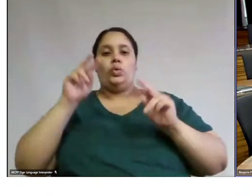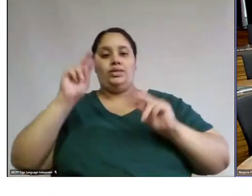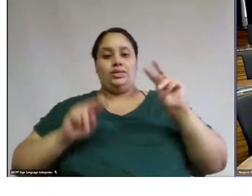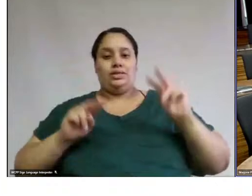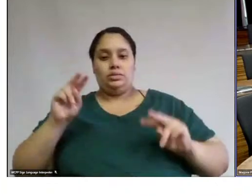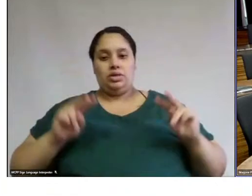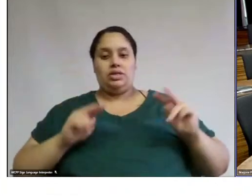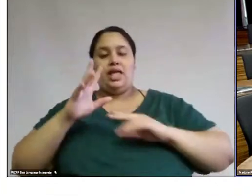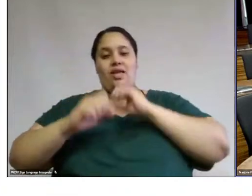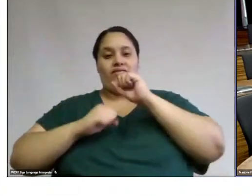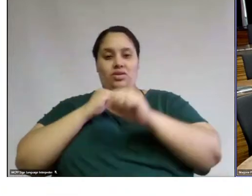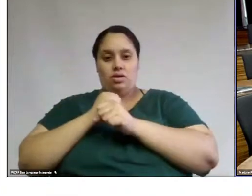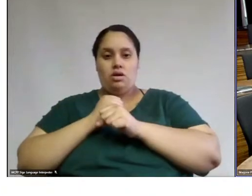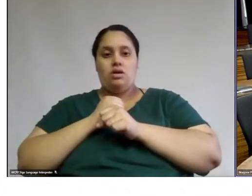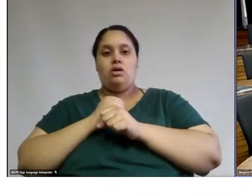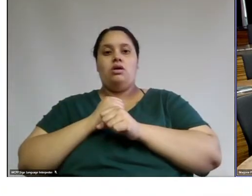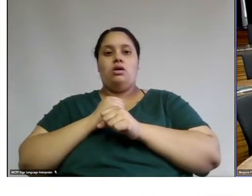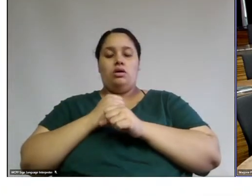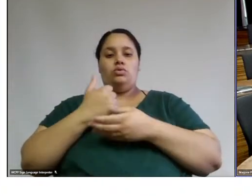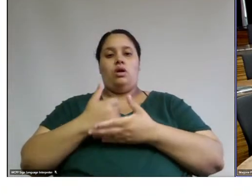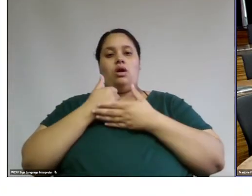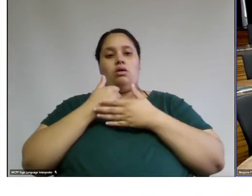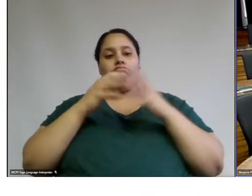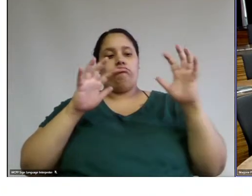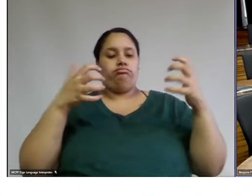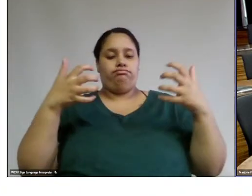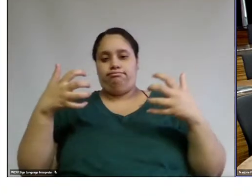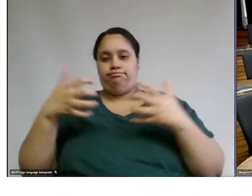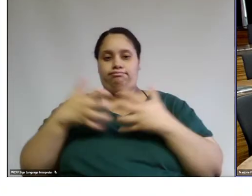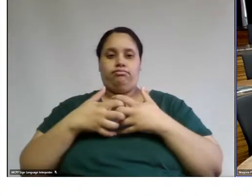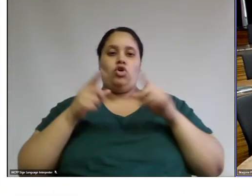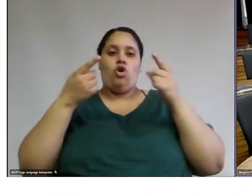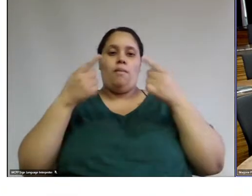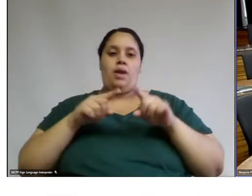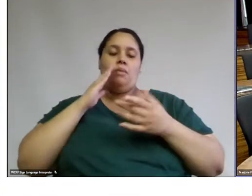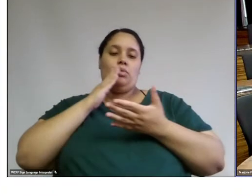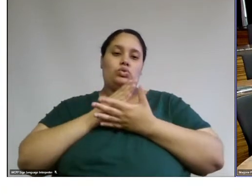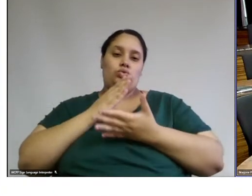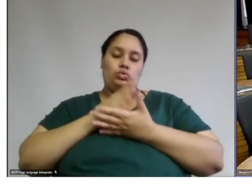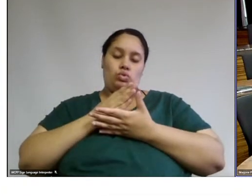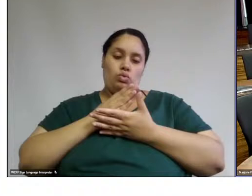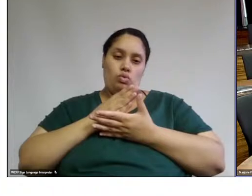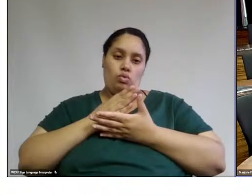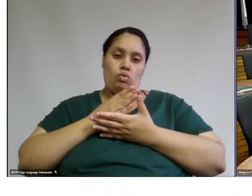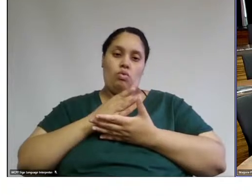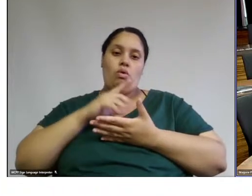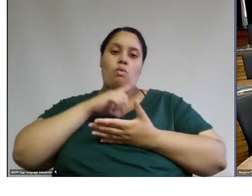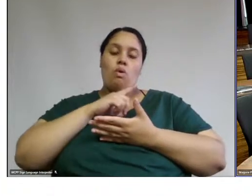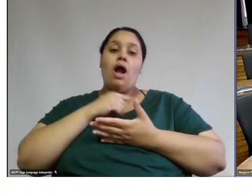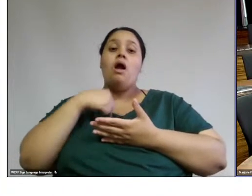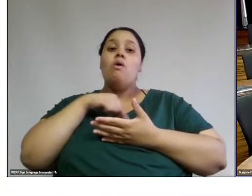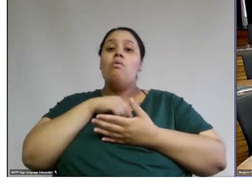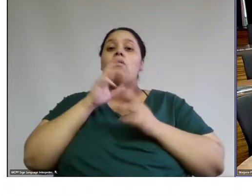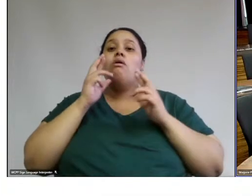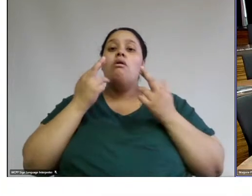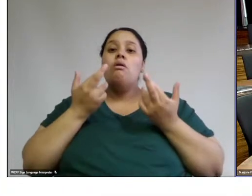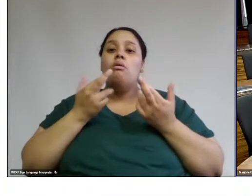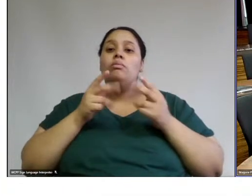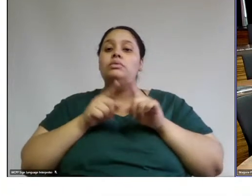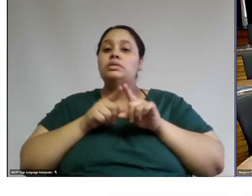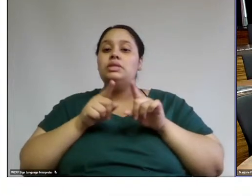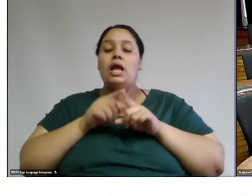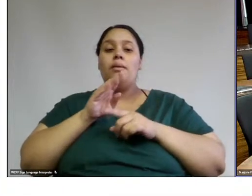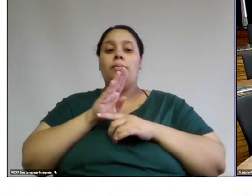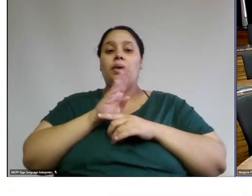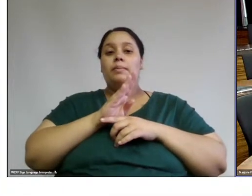that makes sure that the department complies with these particular measures. Because as you know, BE is not just for